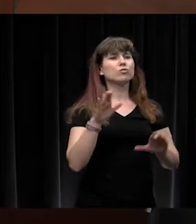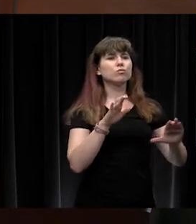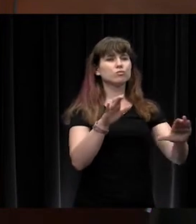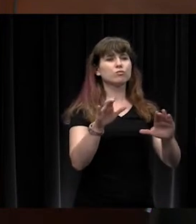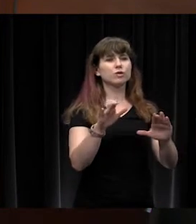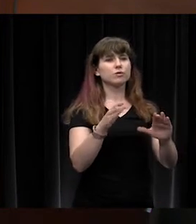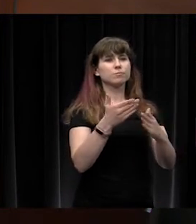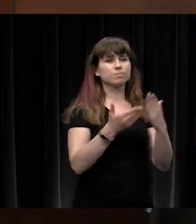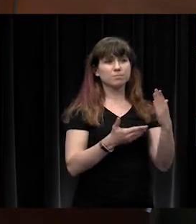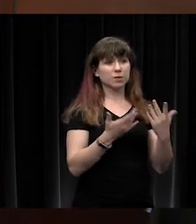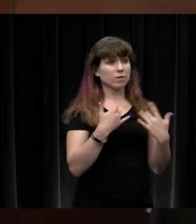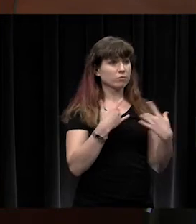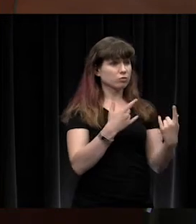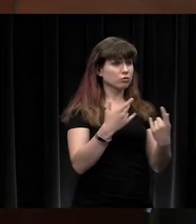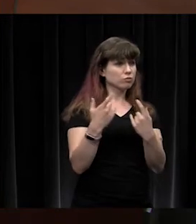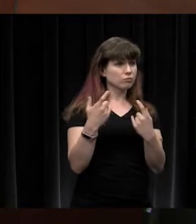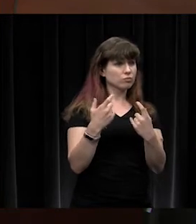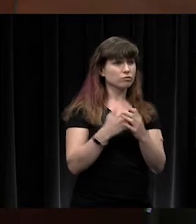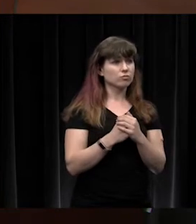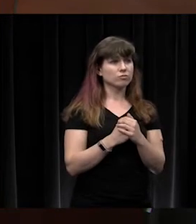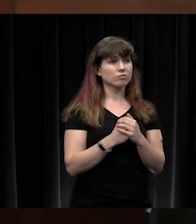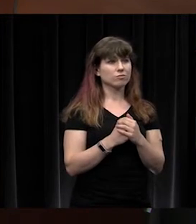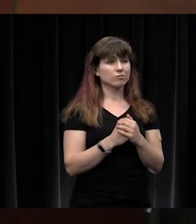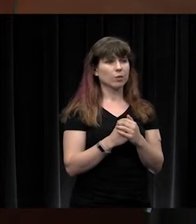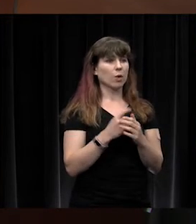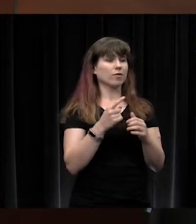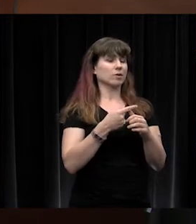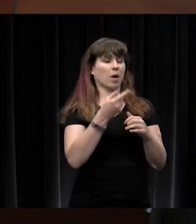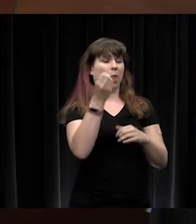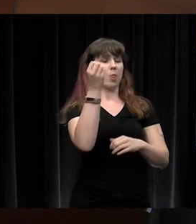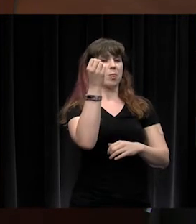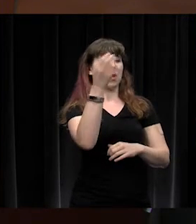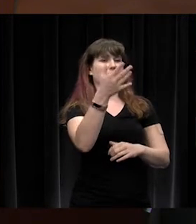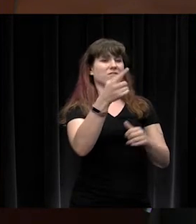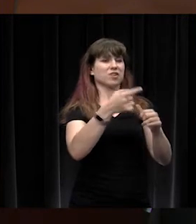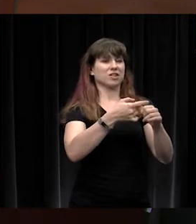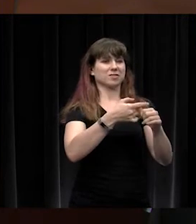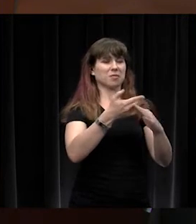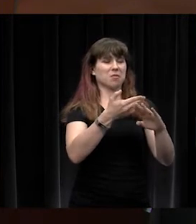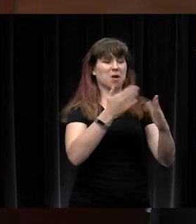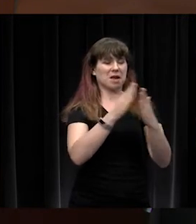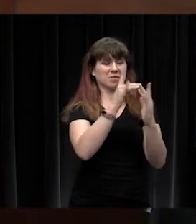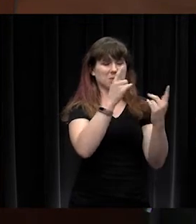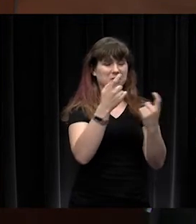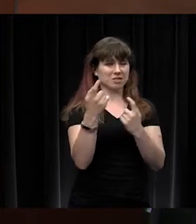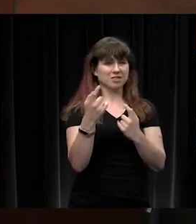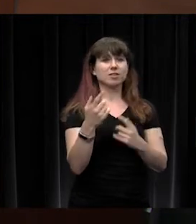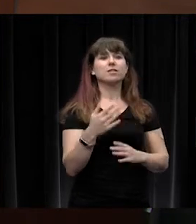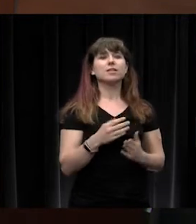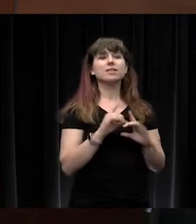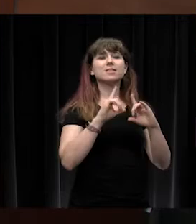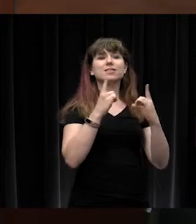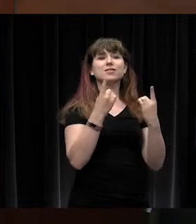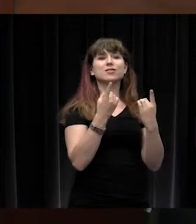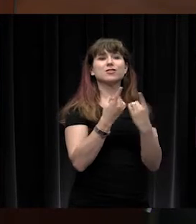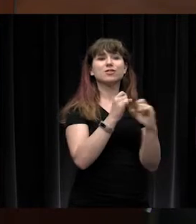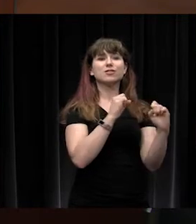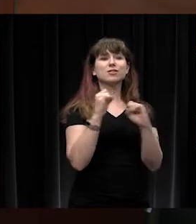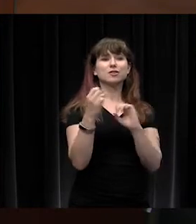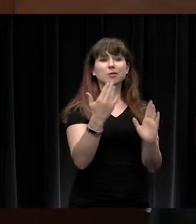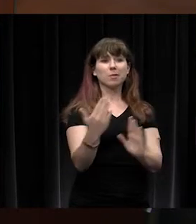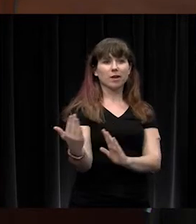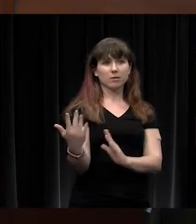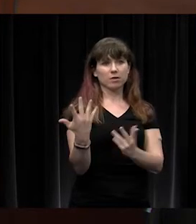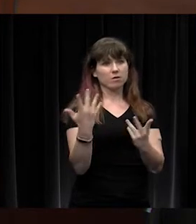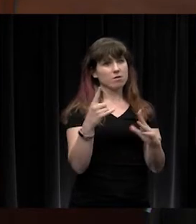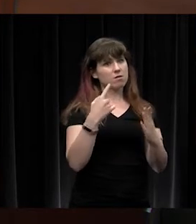Anybody have any questions? I guess the first, and I'll throw it out even before I ask for your questions, the district strategic plan. Obviously, we've been talking about this